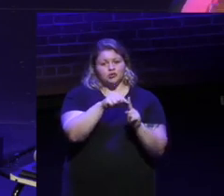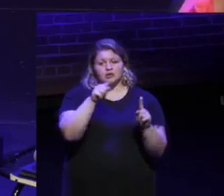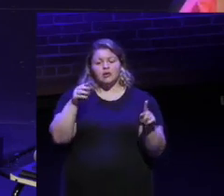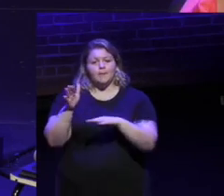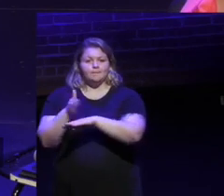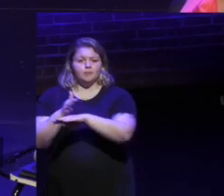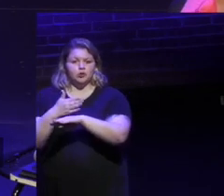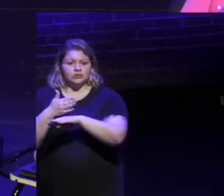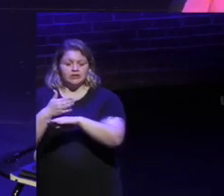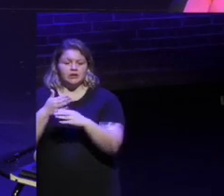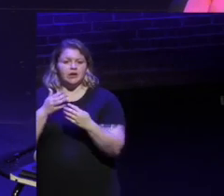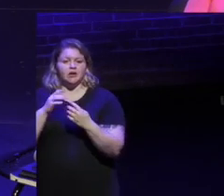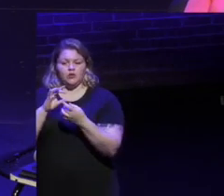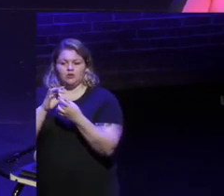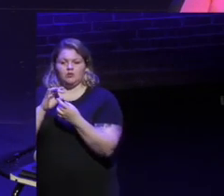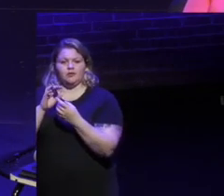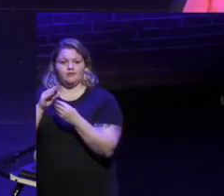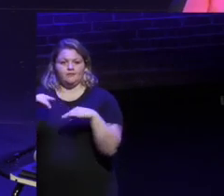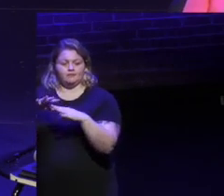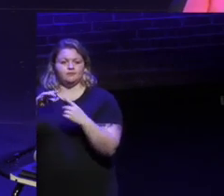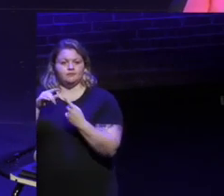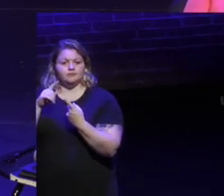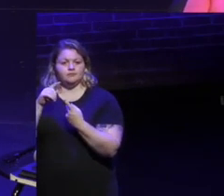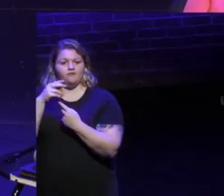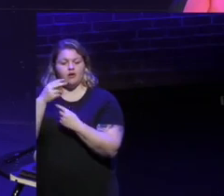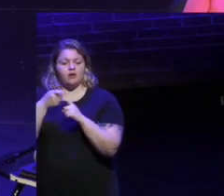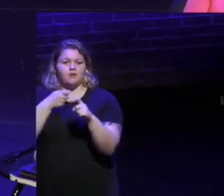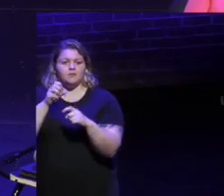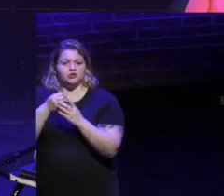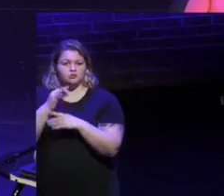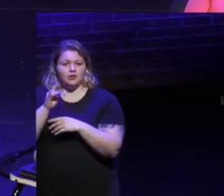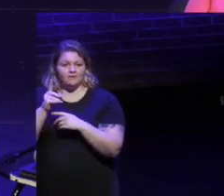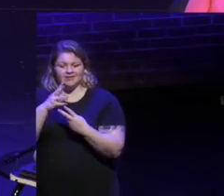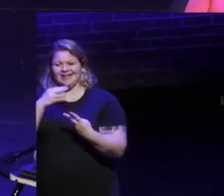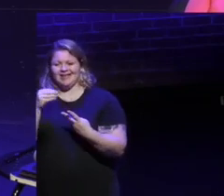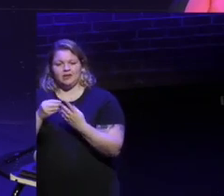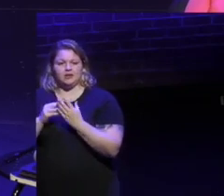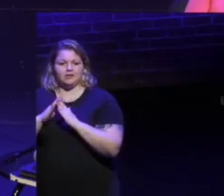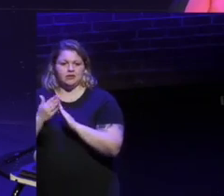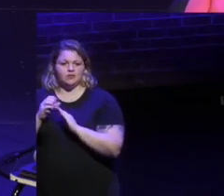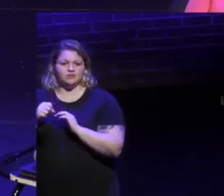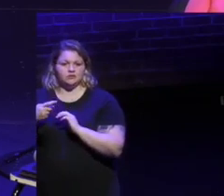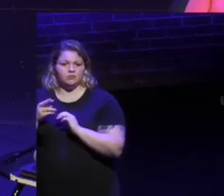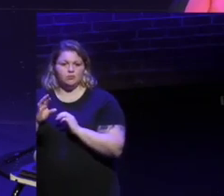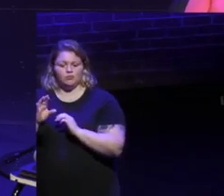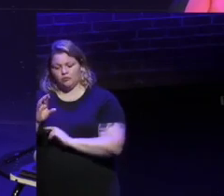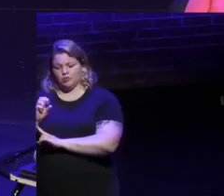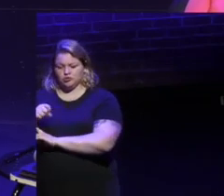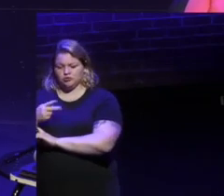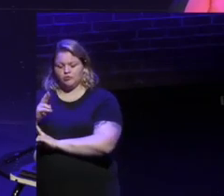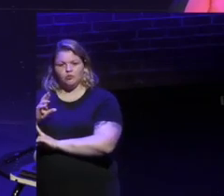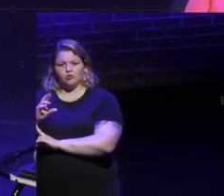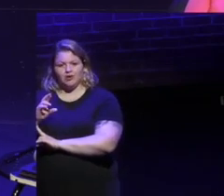Springfield Public School System. Again, it takes music teachers who are being trained at UMass and helps train them and support them in